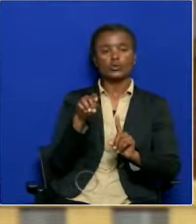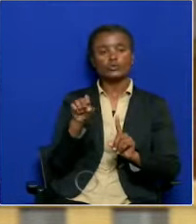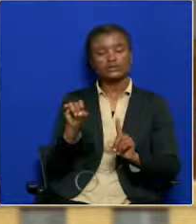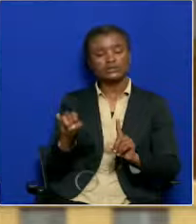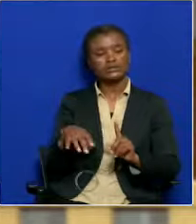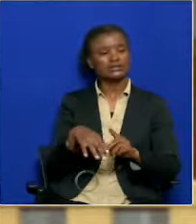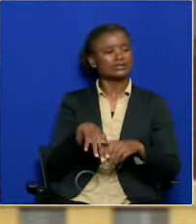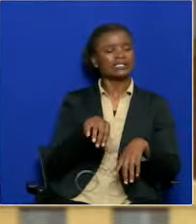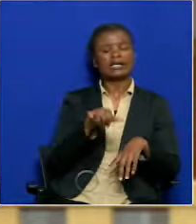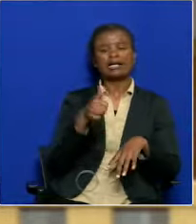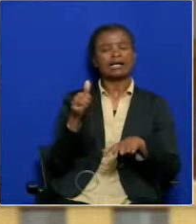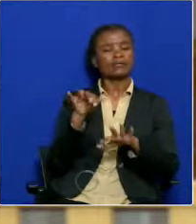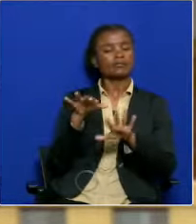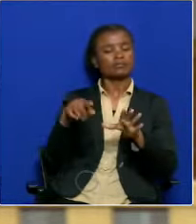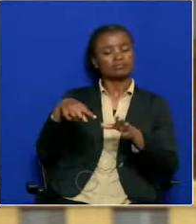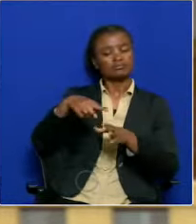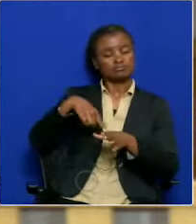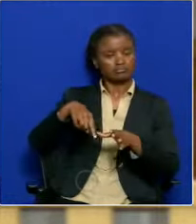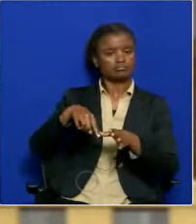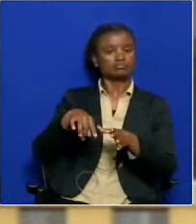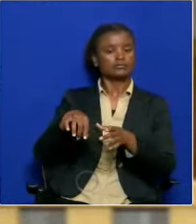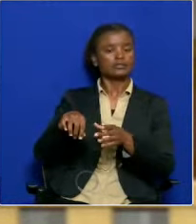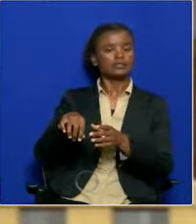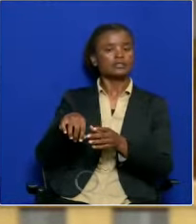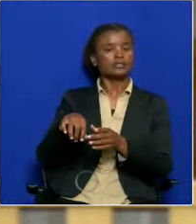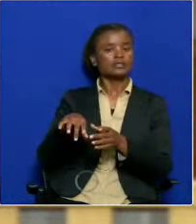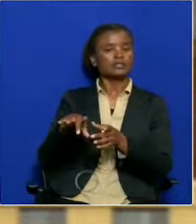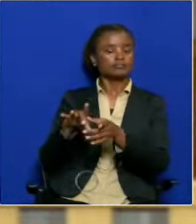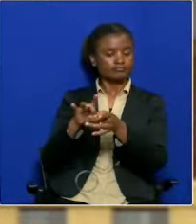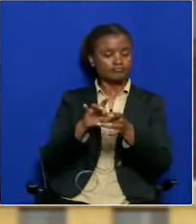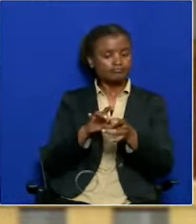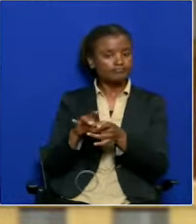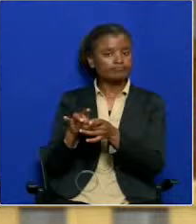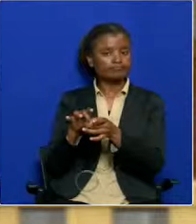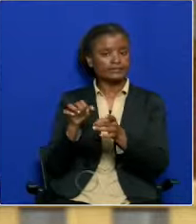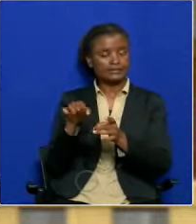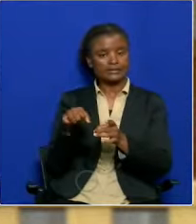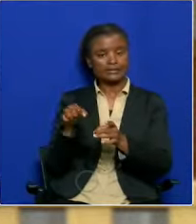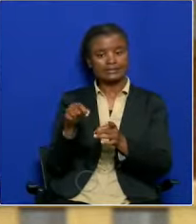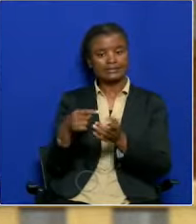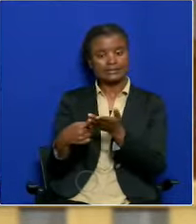circle. So that's not the debate now or the conversation.